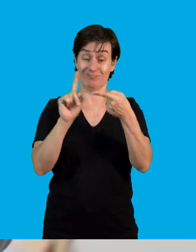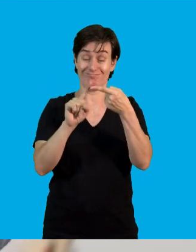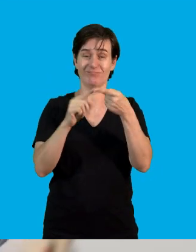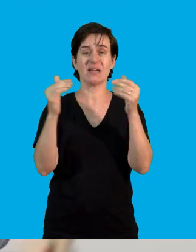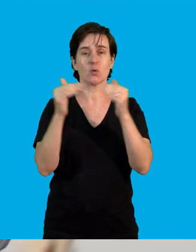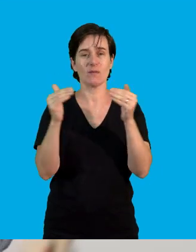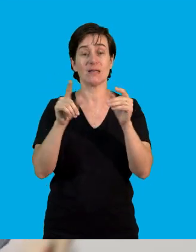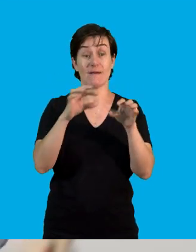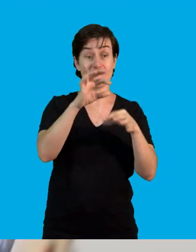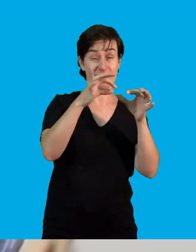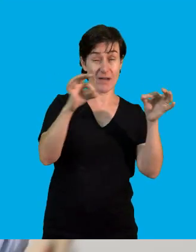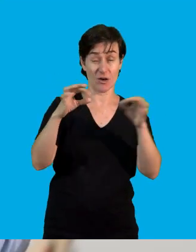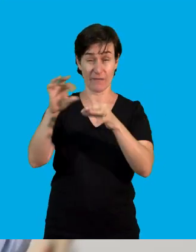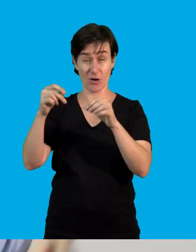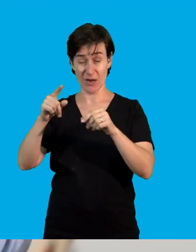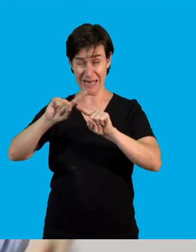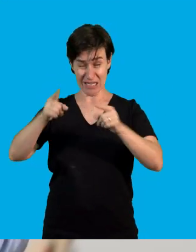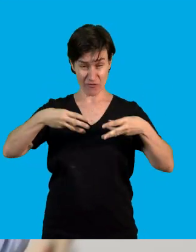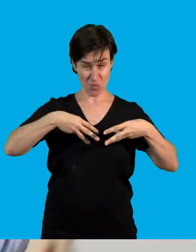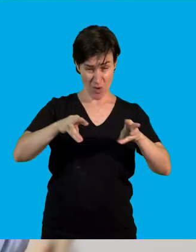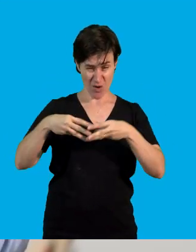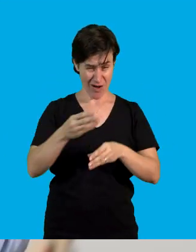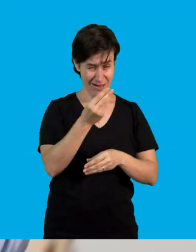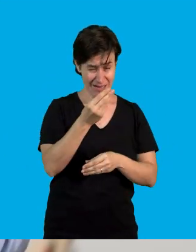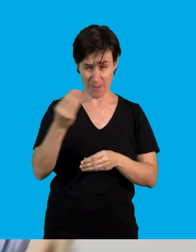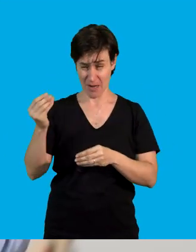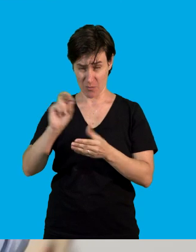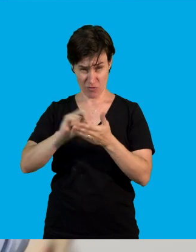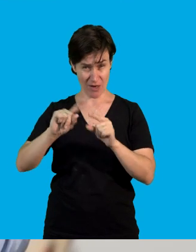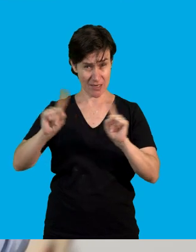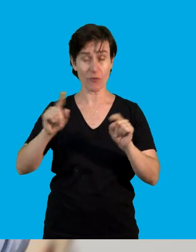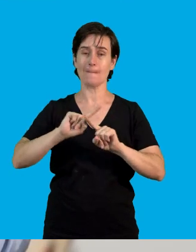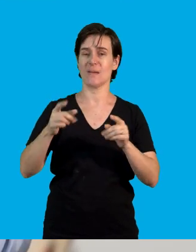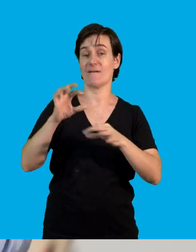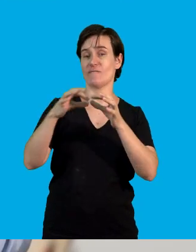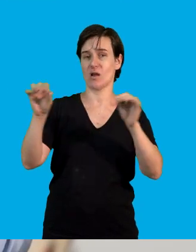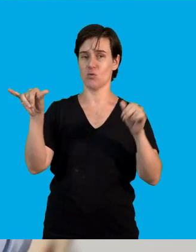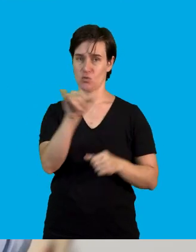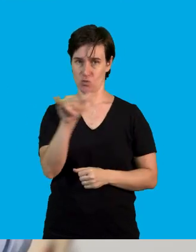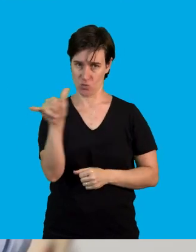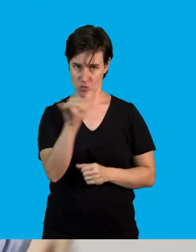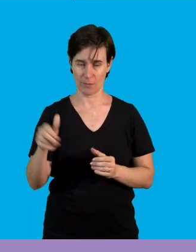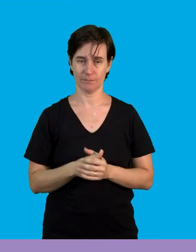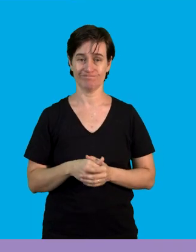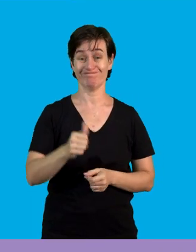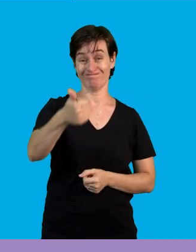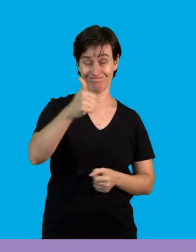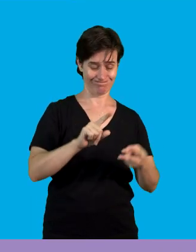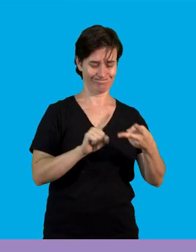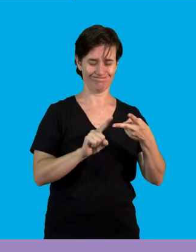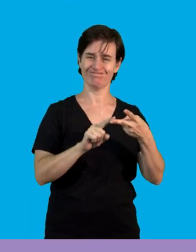is equal in value, and yet it is a different numbers are being used. The second word is